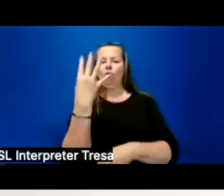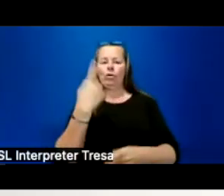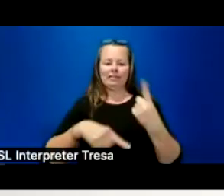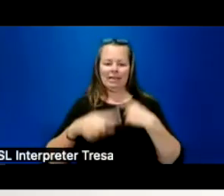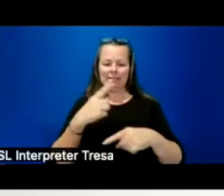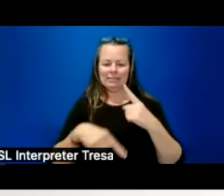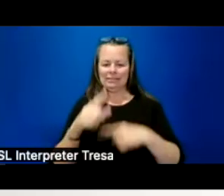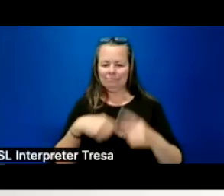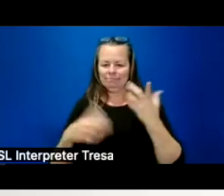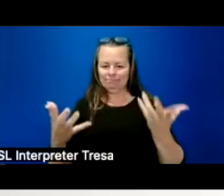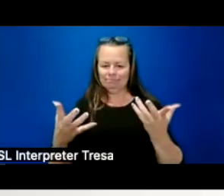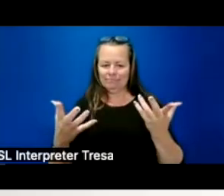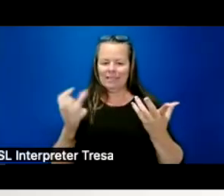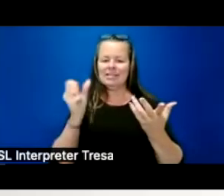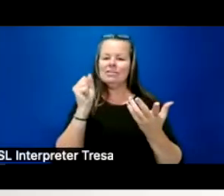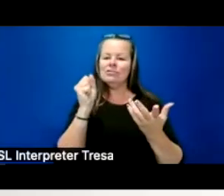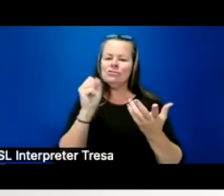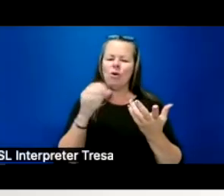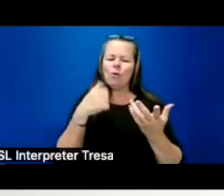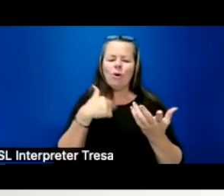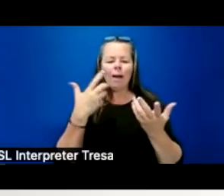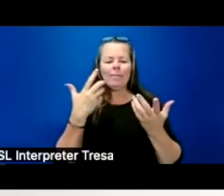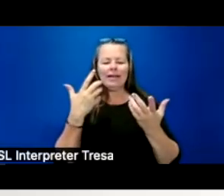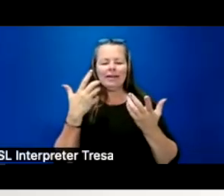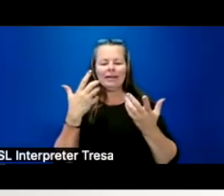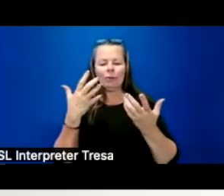like, no, cut it short. We wanted to do everything, like